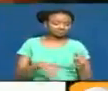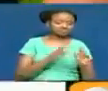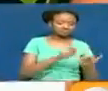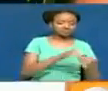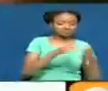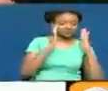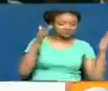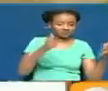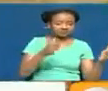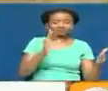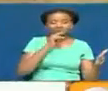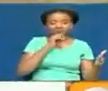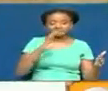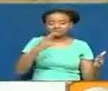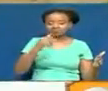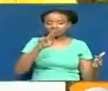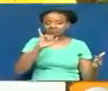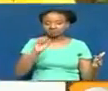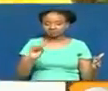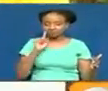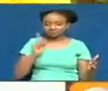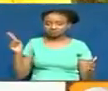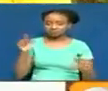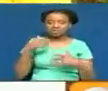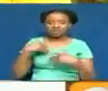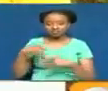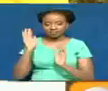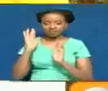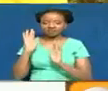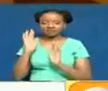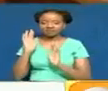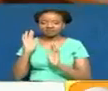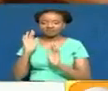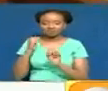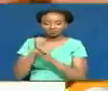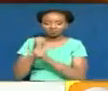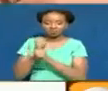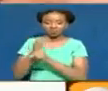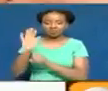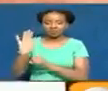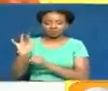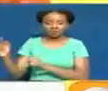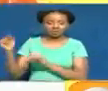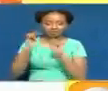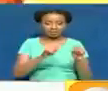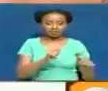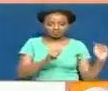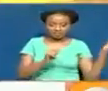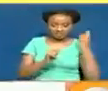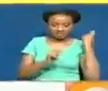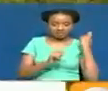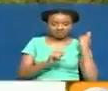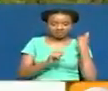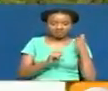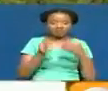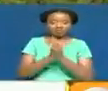This is what Chris Gasberry did after moving to Kenya with his family over 6 years ago, when he quickly noticed a gap in the potato